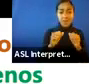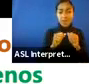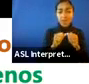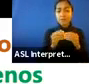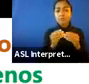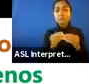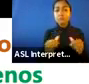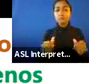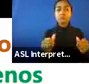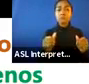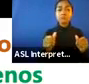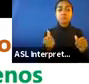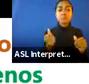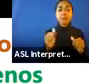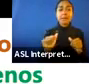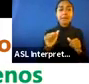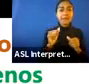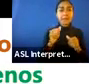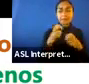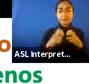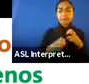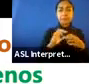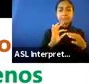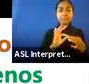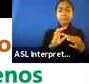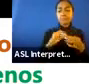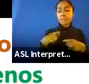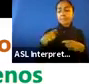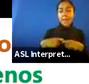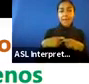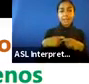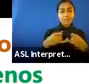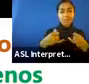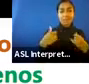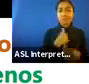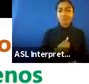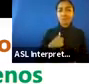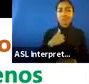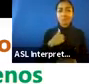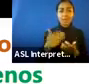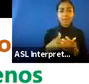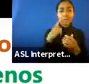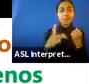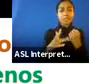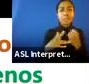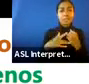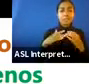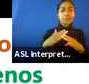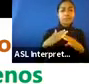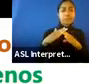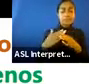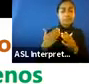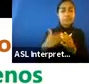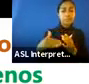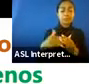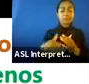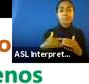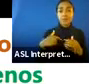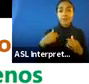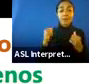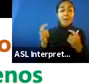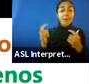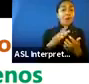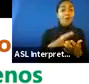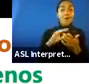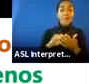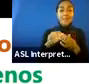the kinks on the Spanish line. Apologies again for the technical difficulties. We're all learning and experimenting